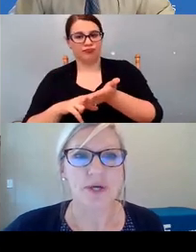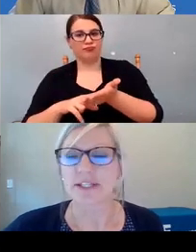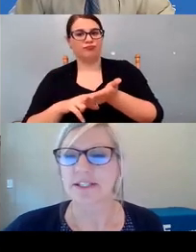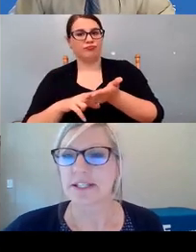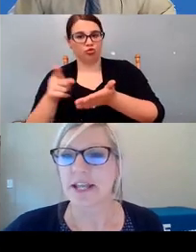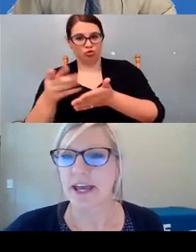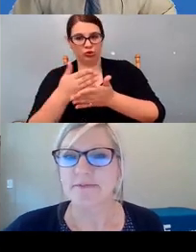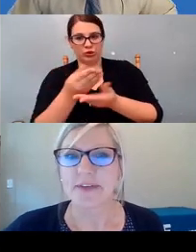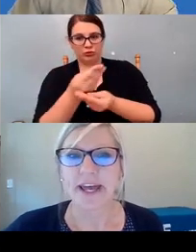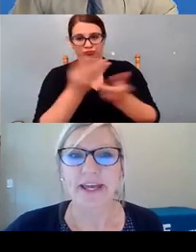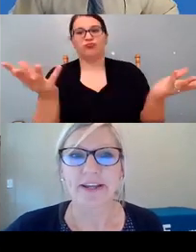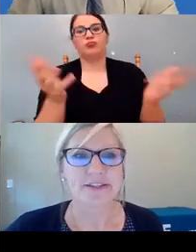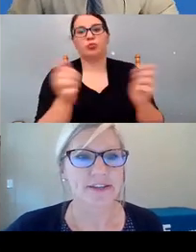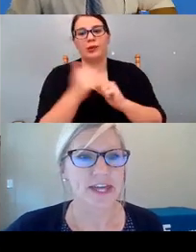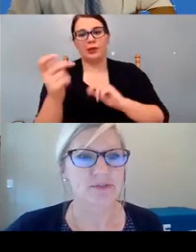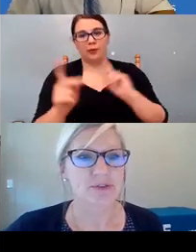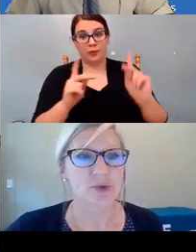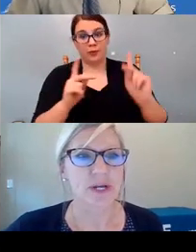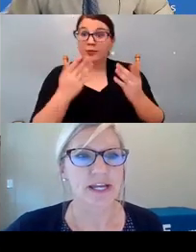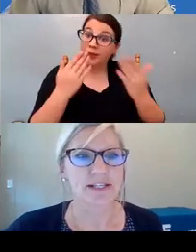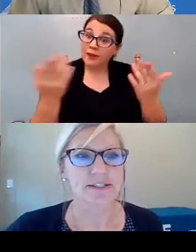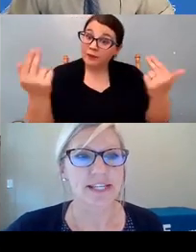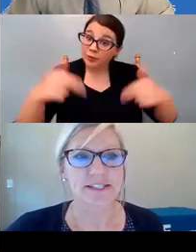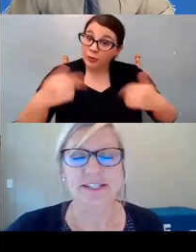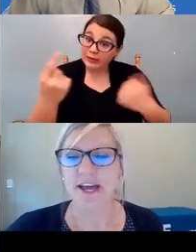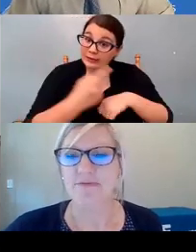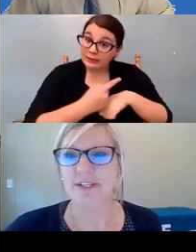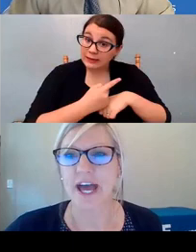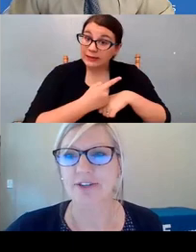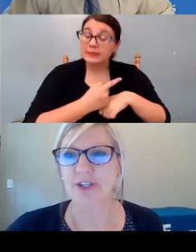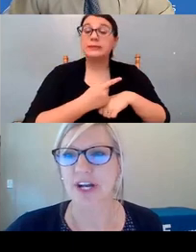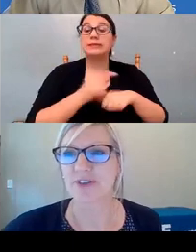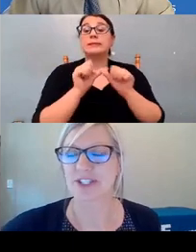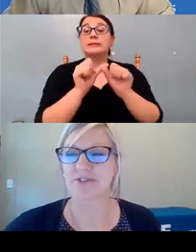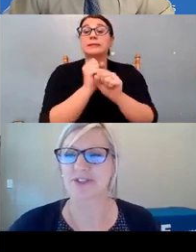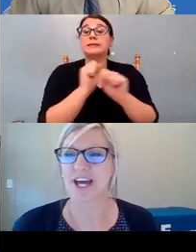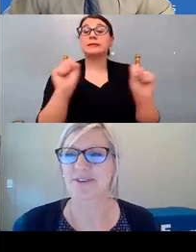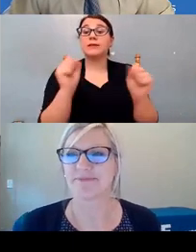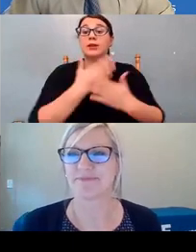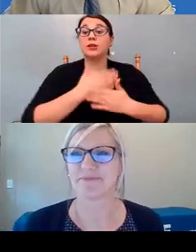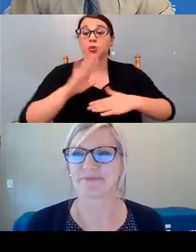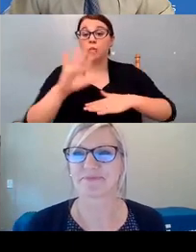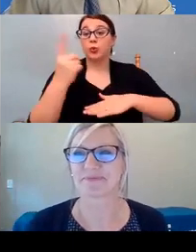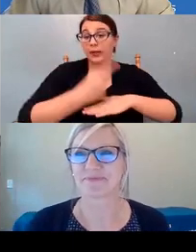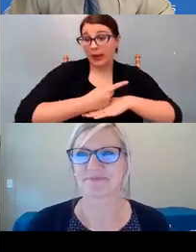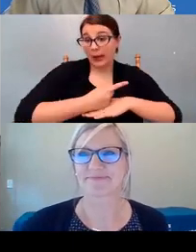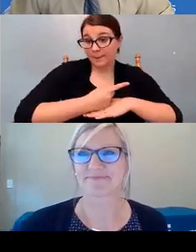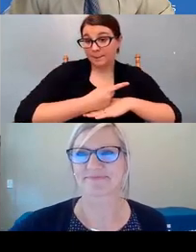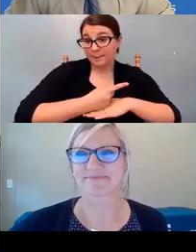you all with us today, and thanks for joining us. Stay safe and have a great rest of your day.